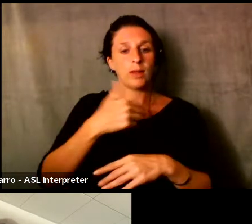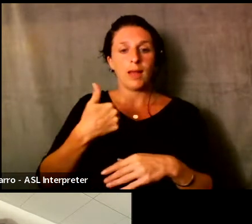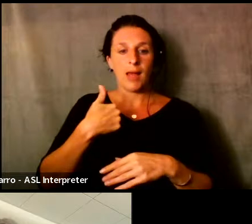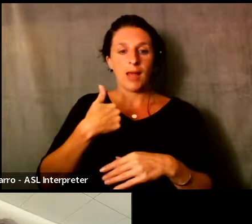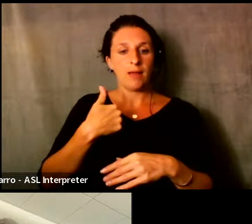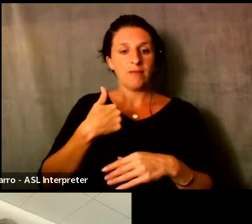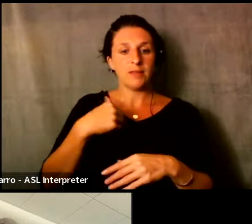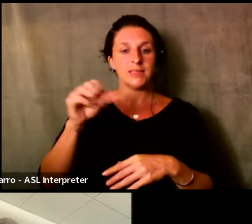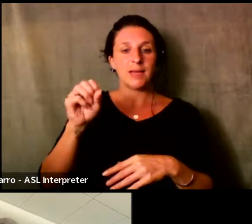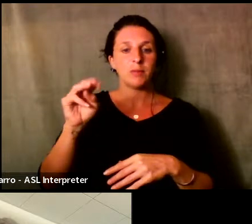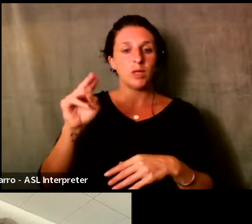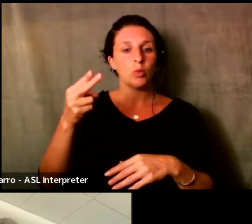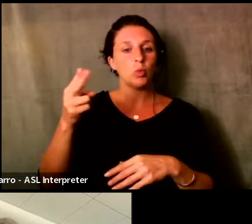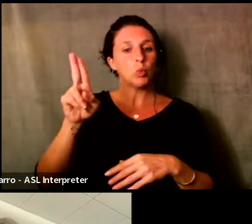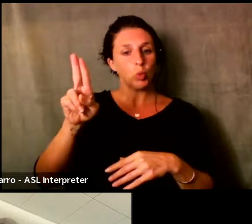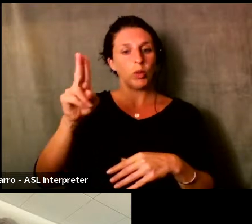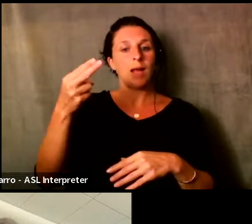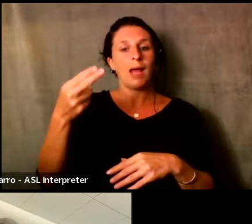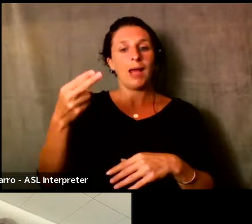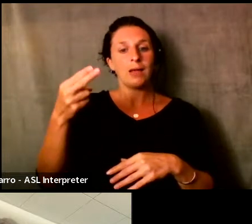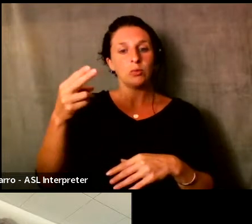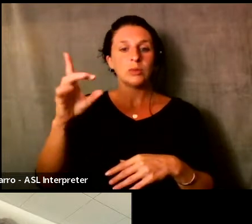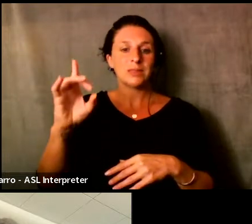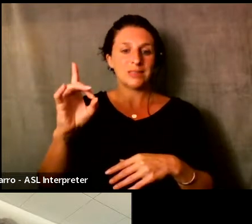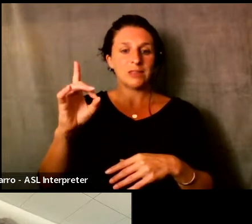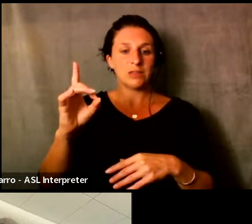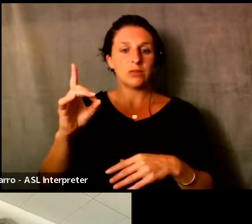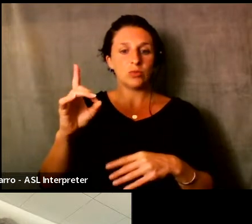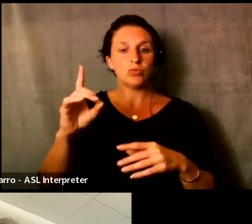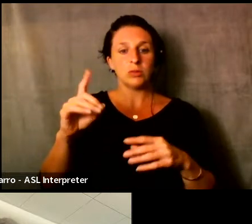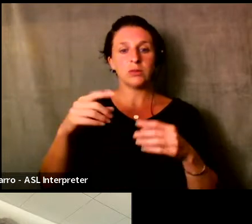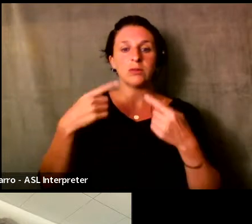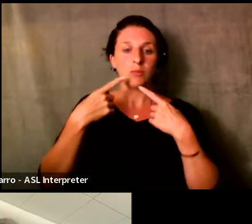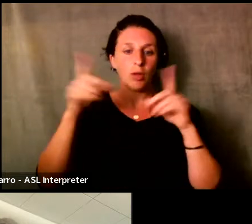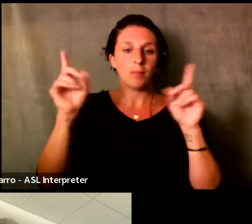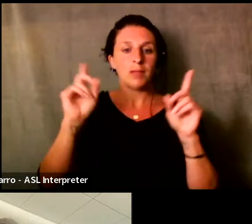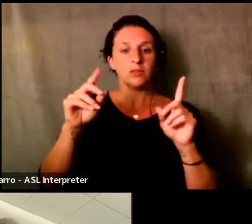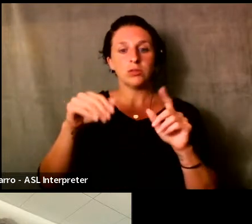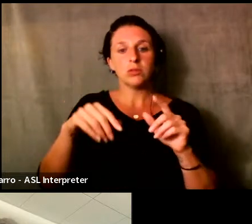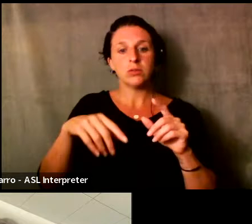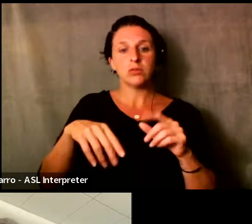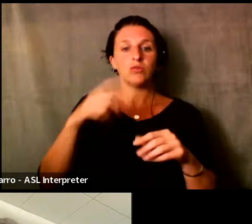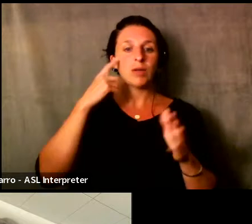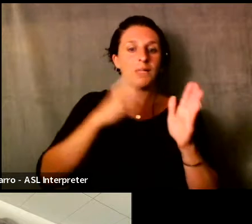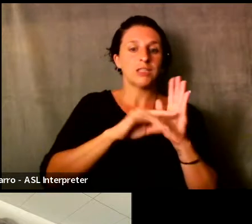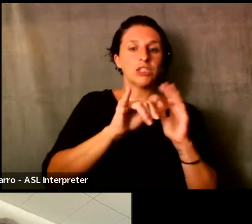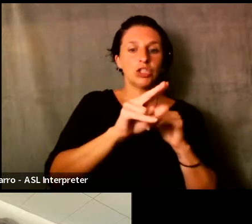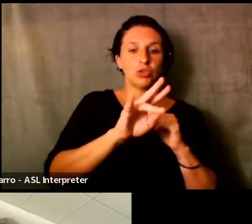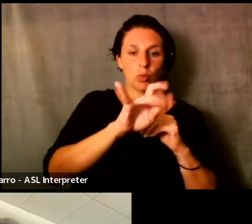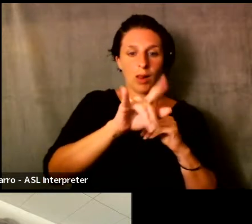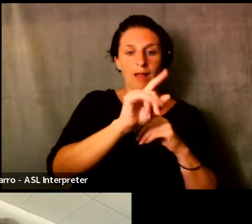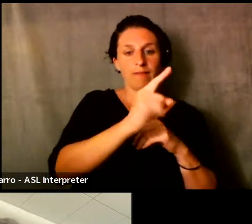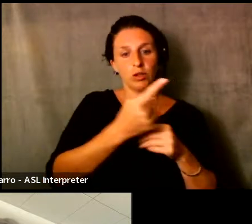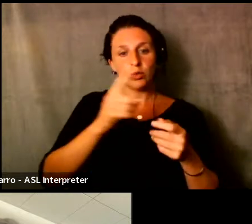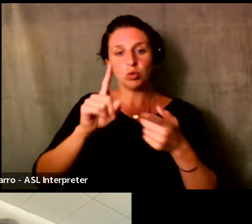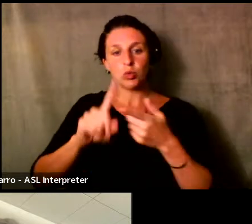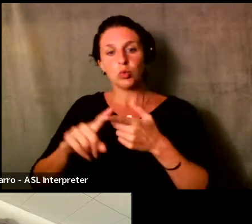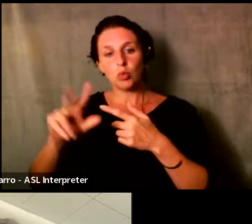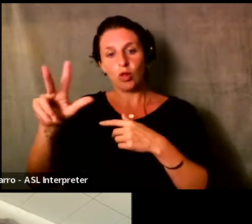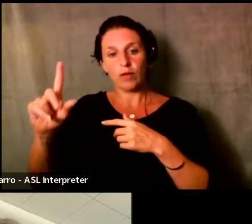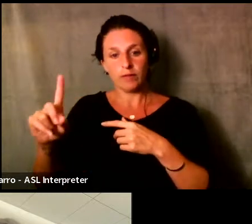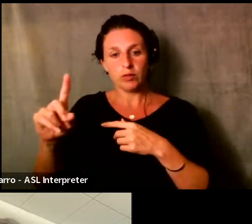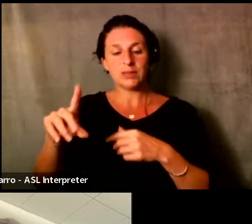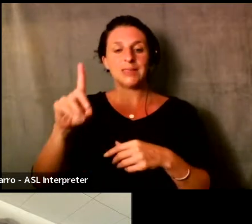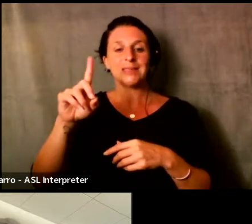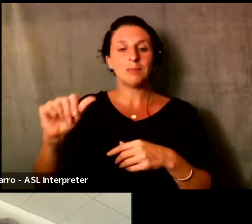San Mateo Union High School District proclamation recognizing July 1st through 31st as Disability Pride Month.